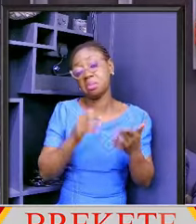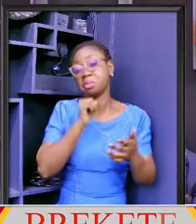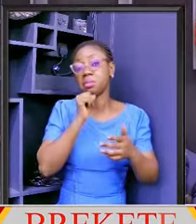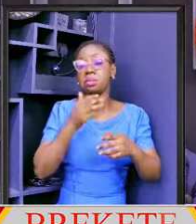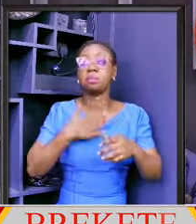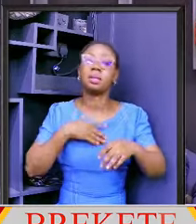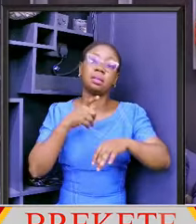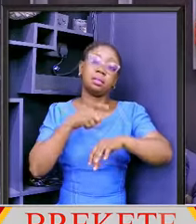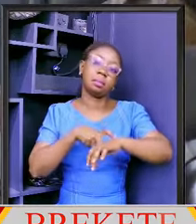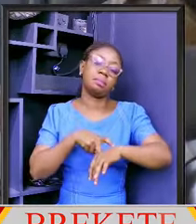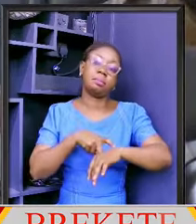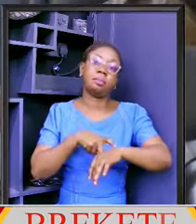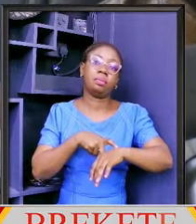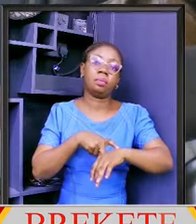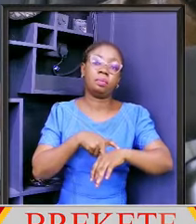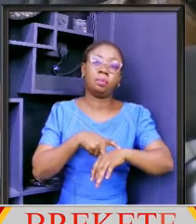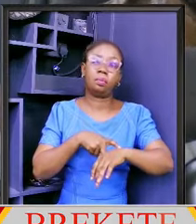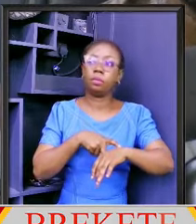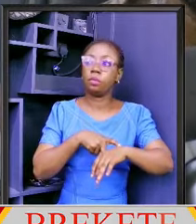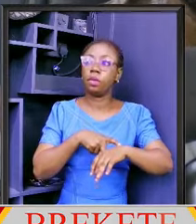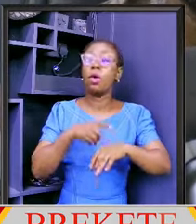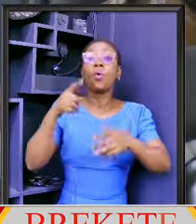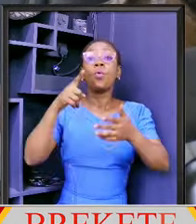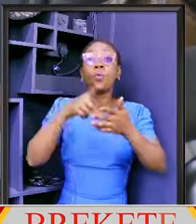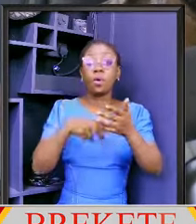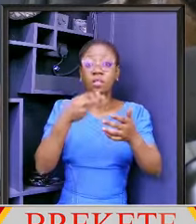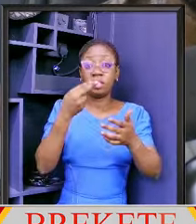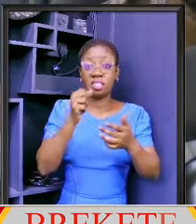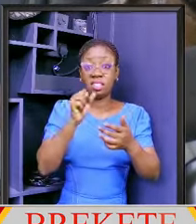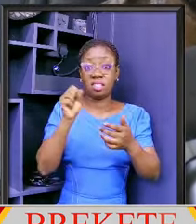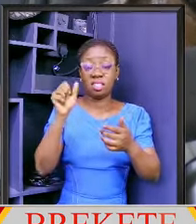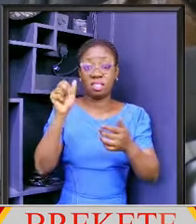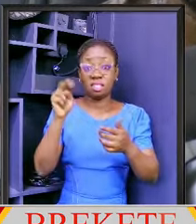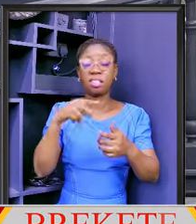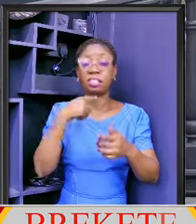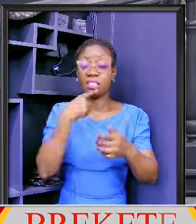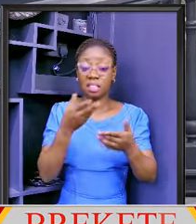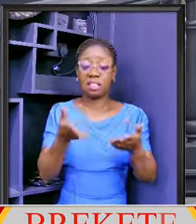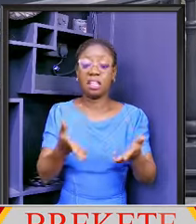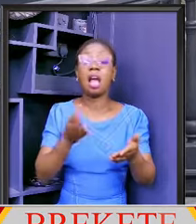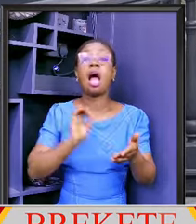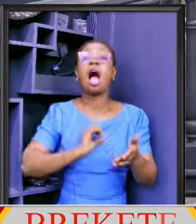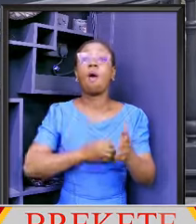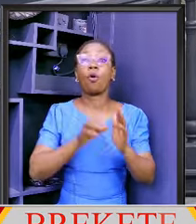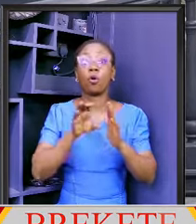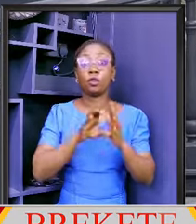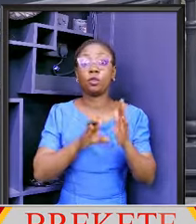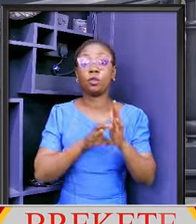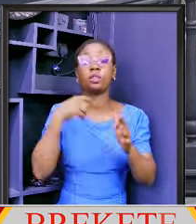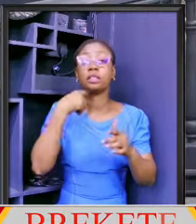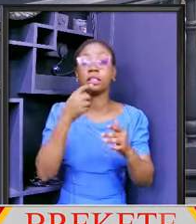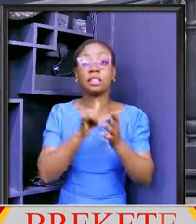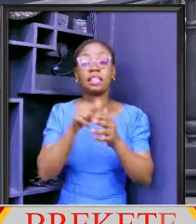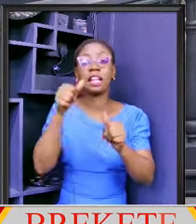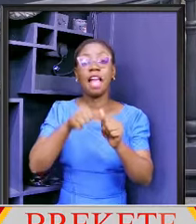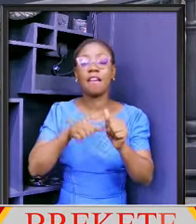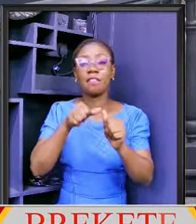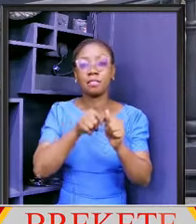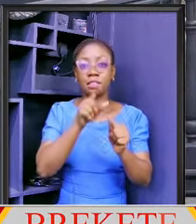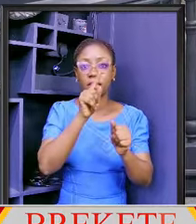president. What Hassan is saying here, our constitution says that every